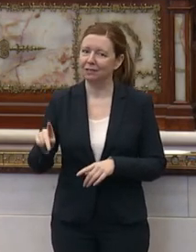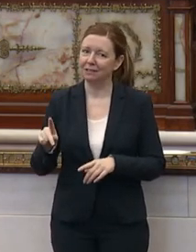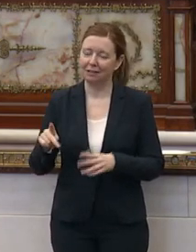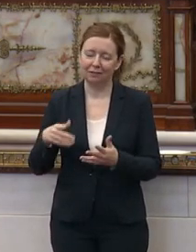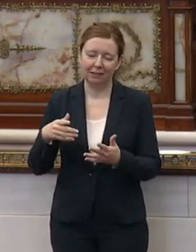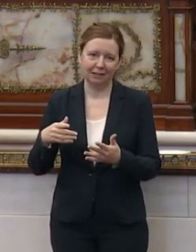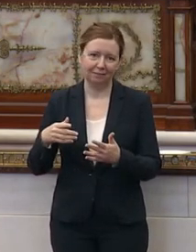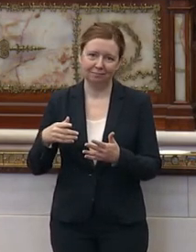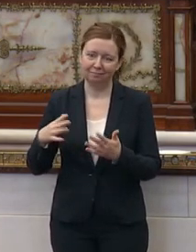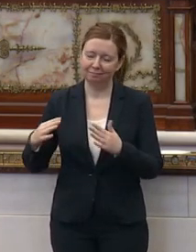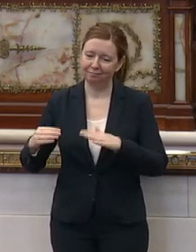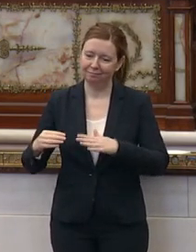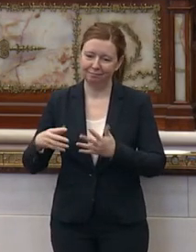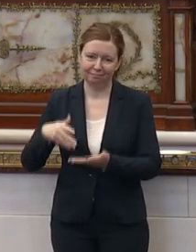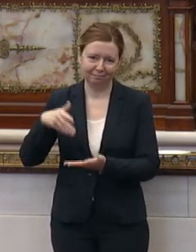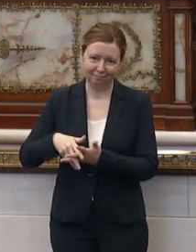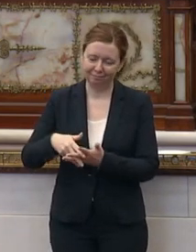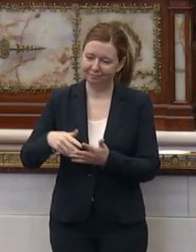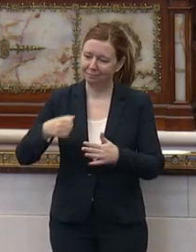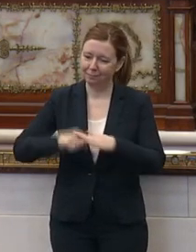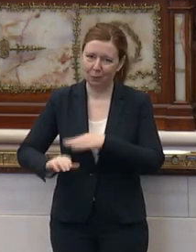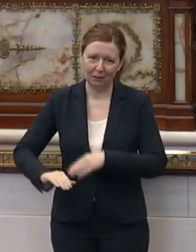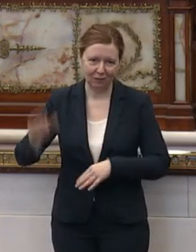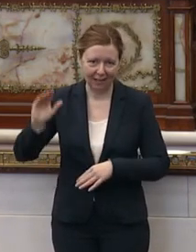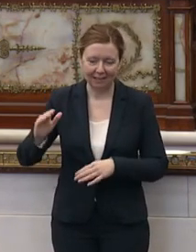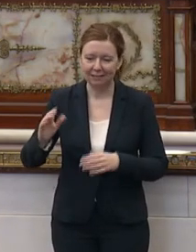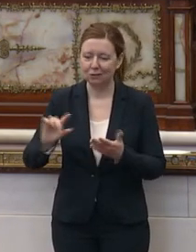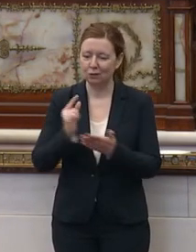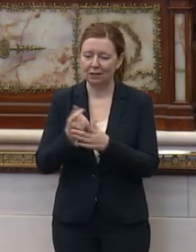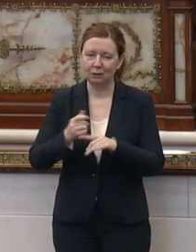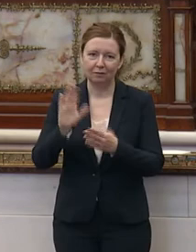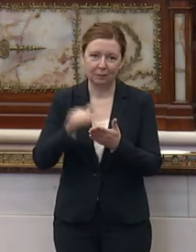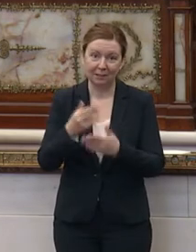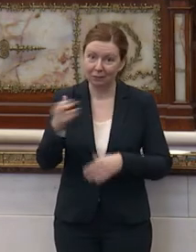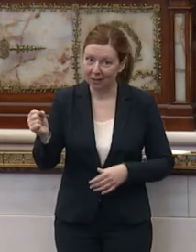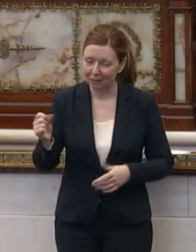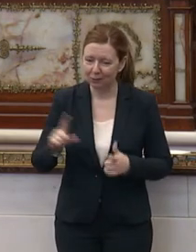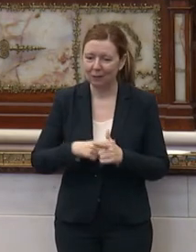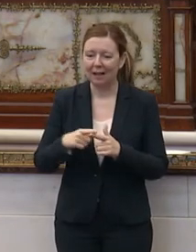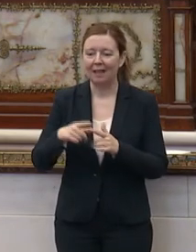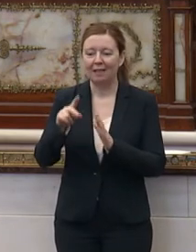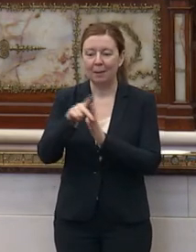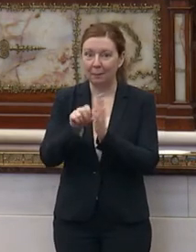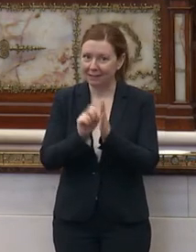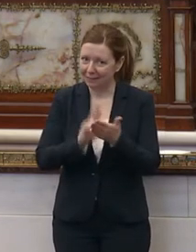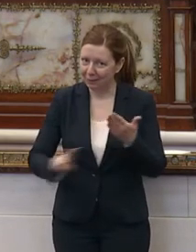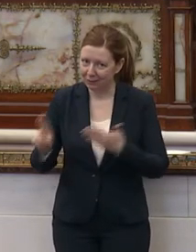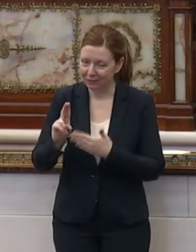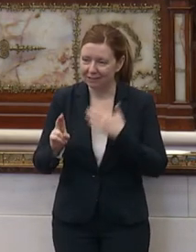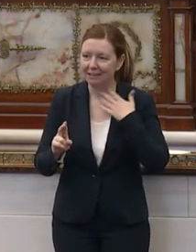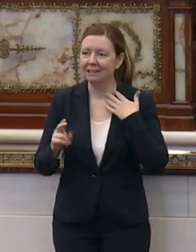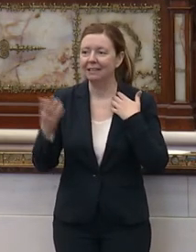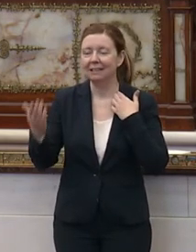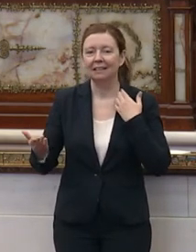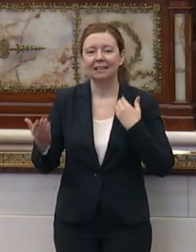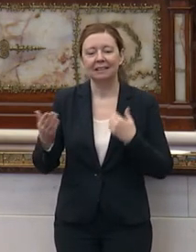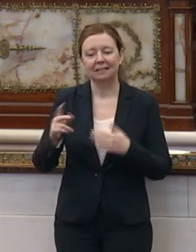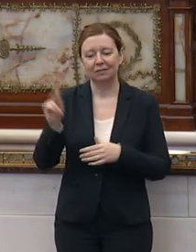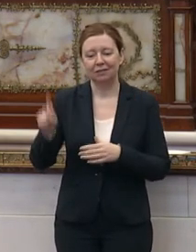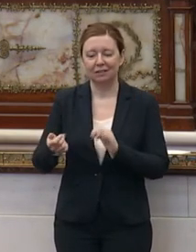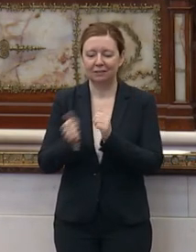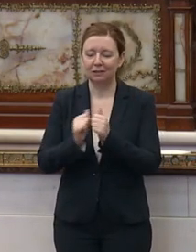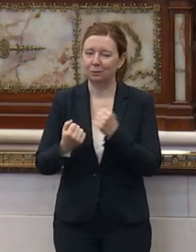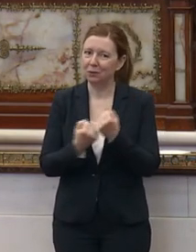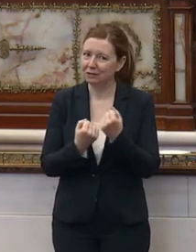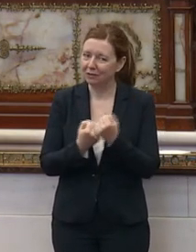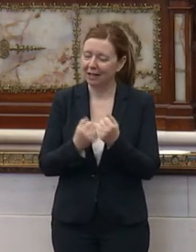through and through. Born and raised here, graduating from Central High School and then Penn State University, he is a Philadelphia sports